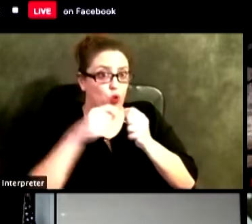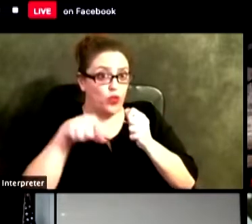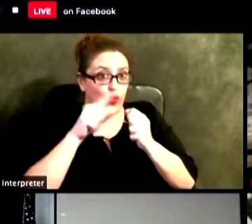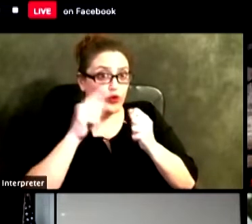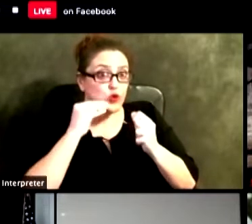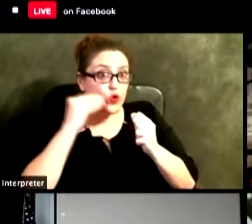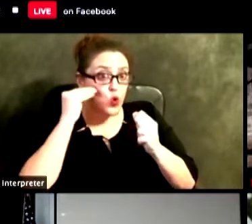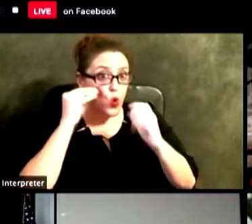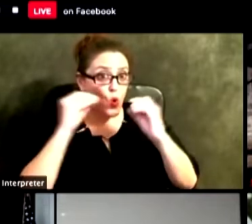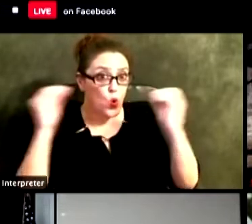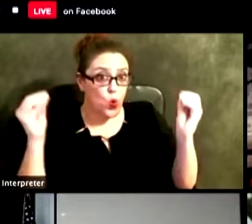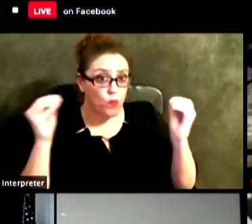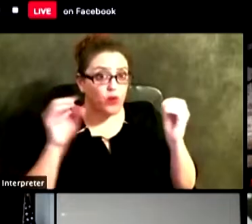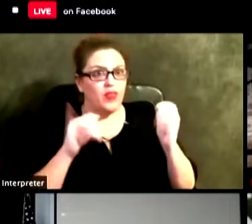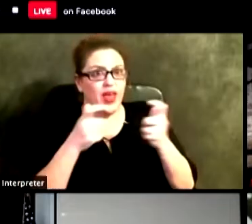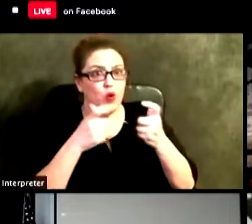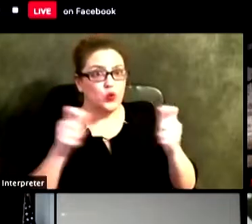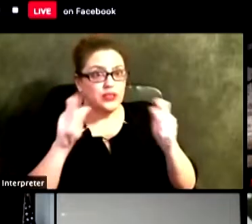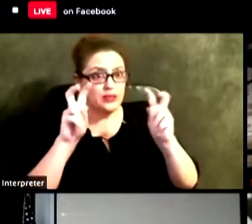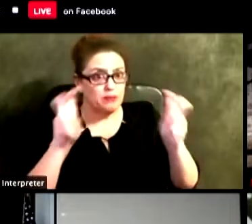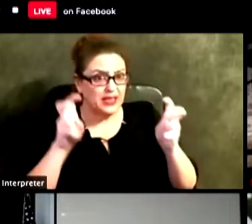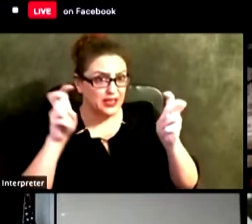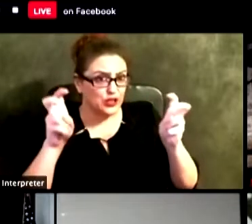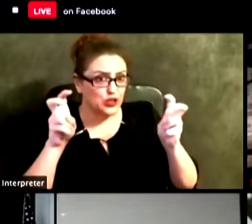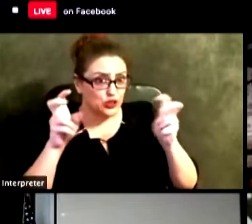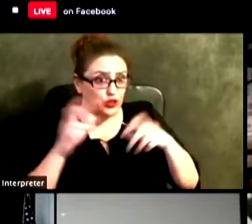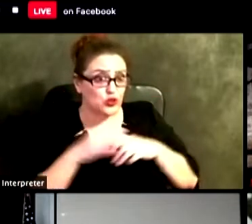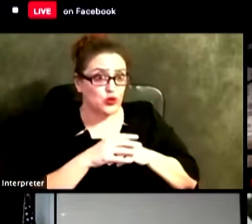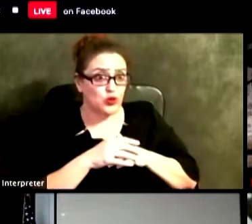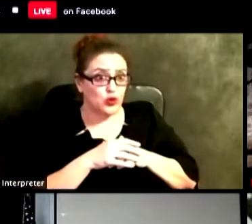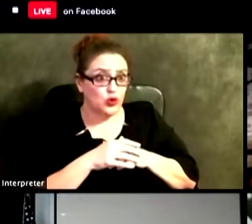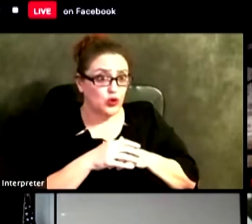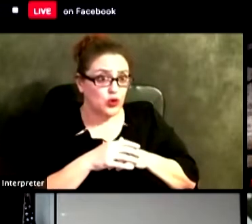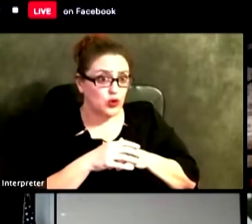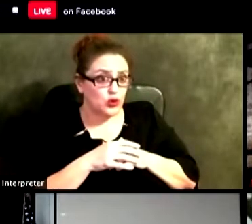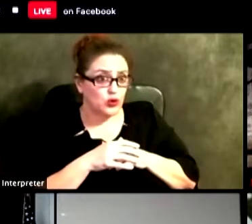That was a big issue because, you know,